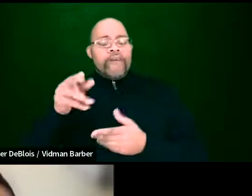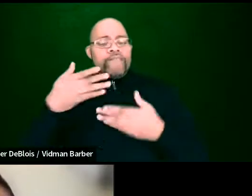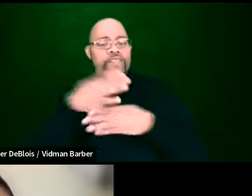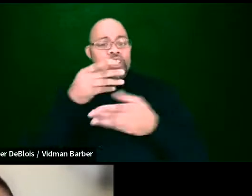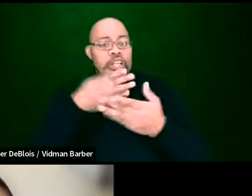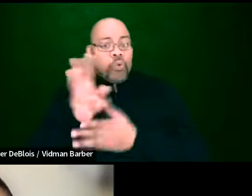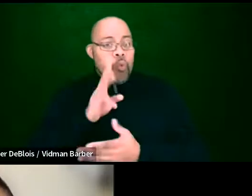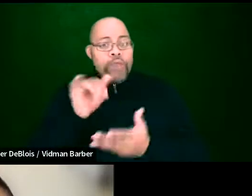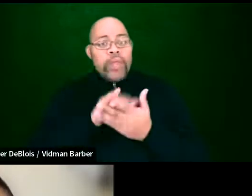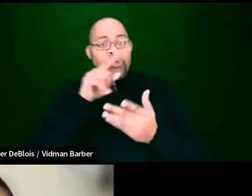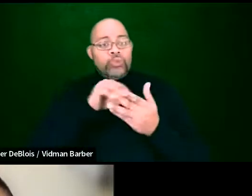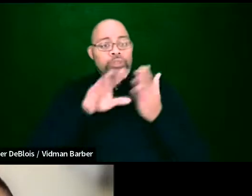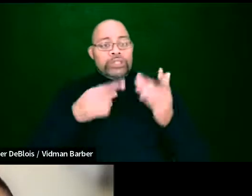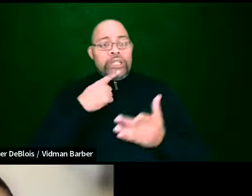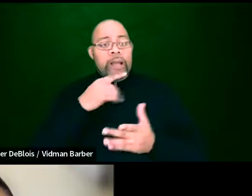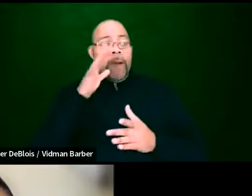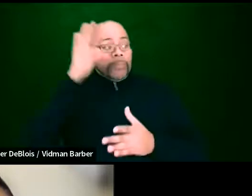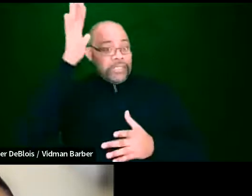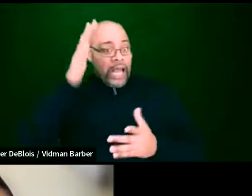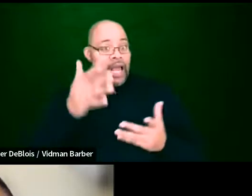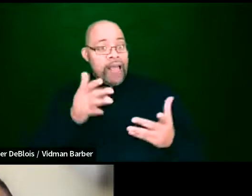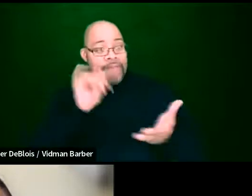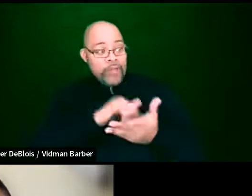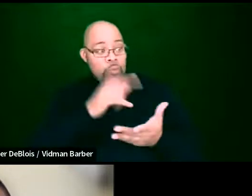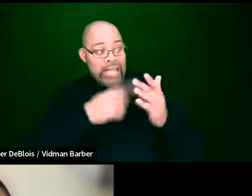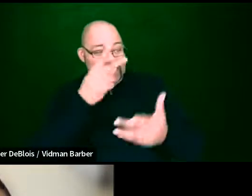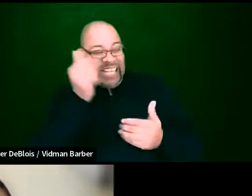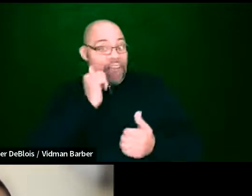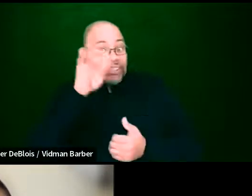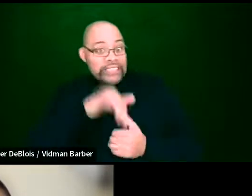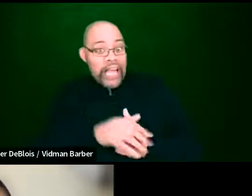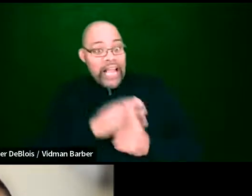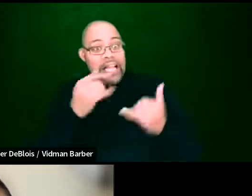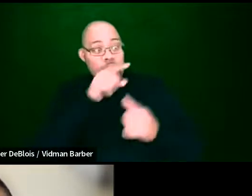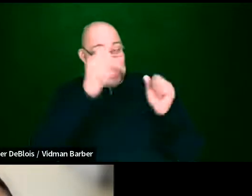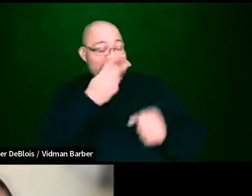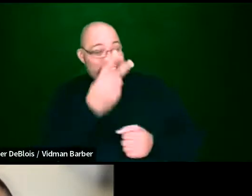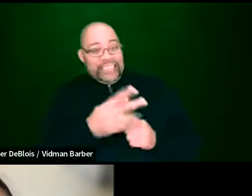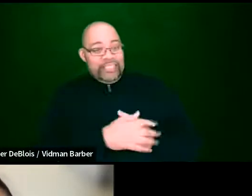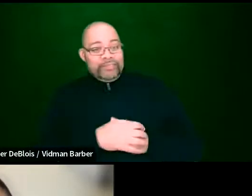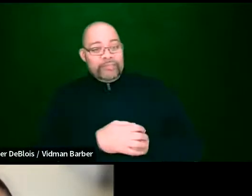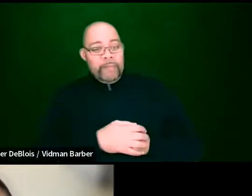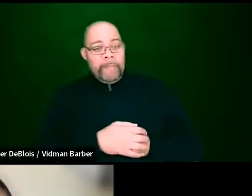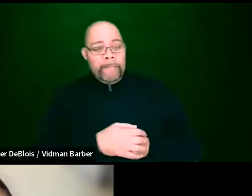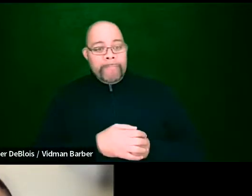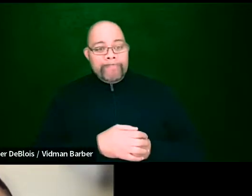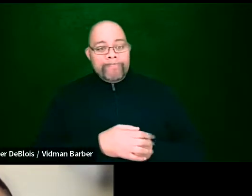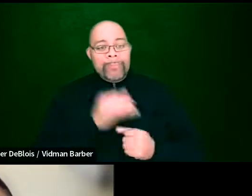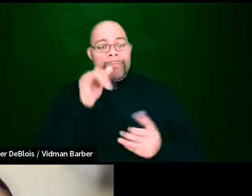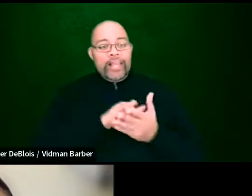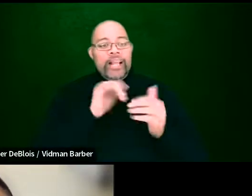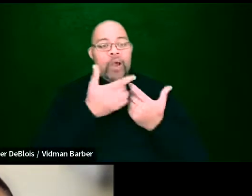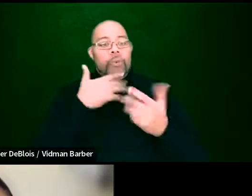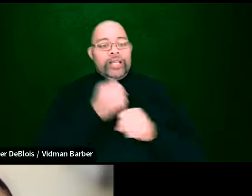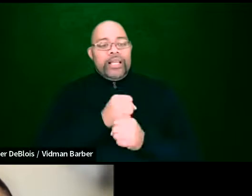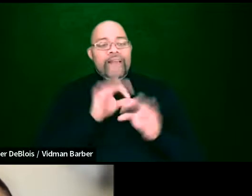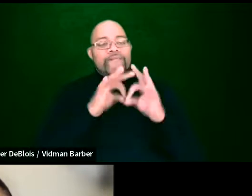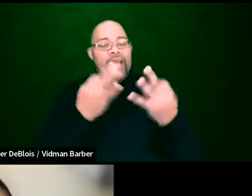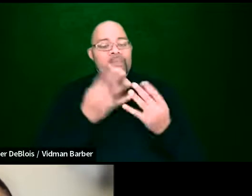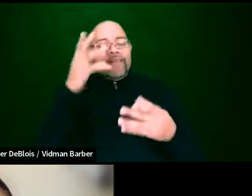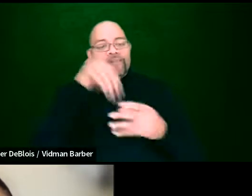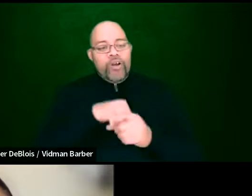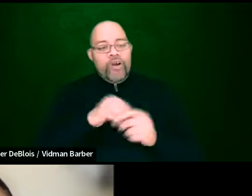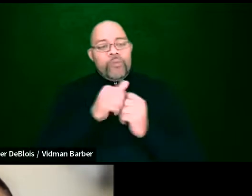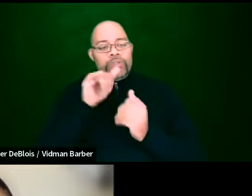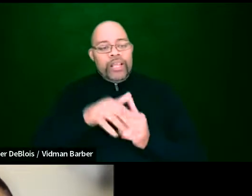is where, the students are like, Mom, Dad, like, this is what I see every day. And now you get to see it, and that's how we get the family involved